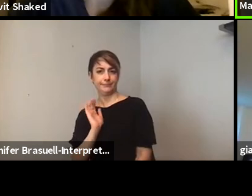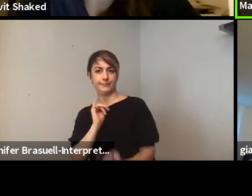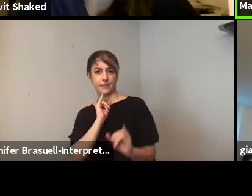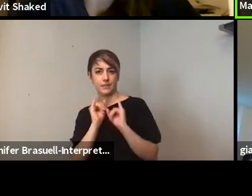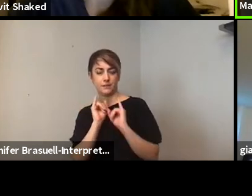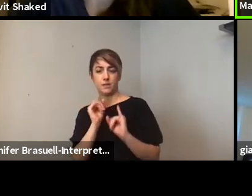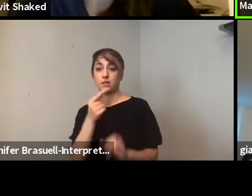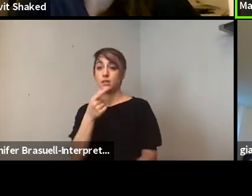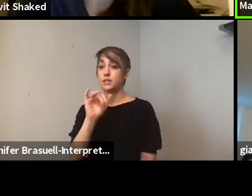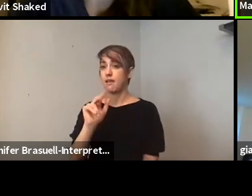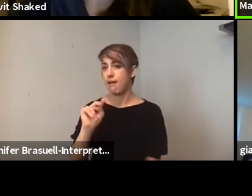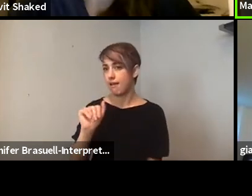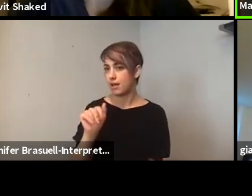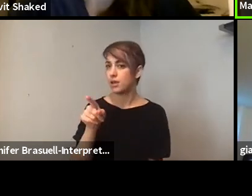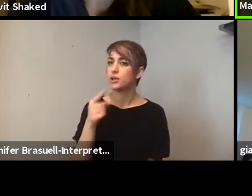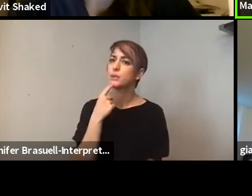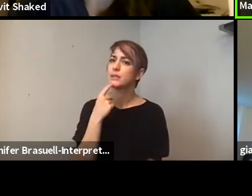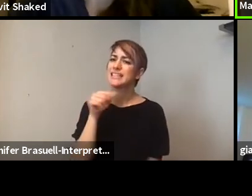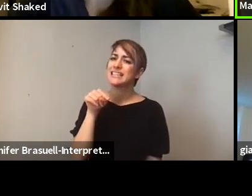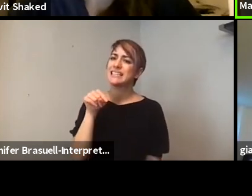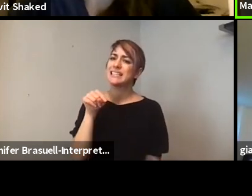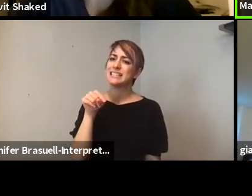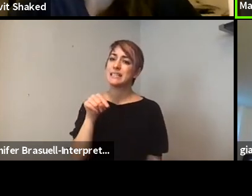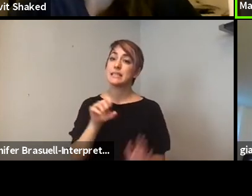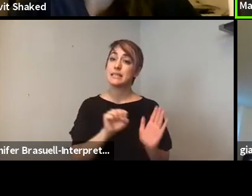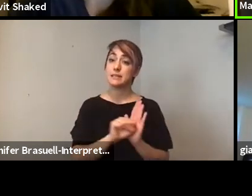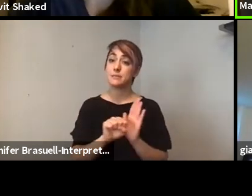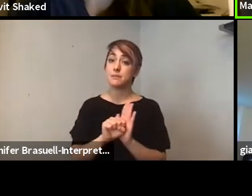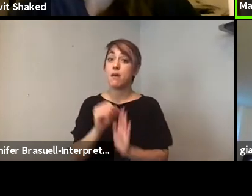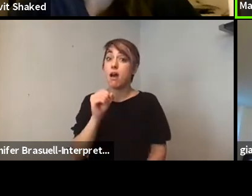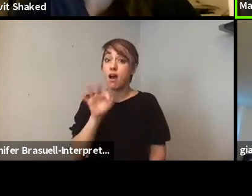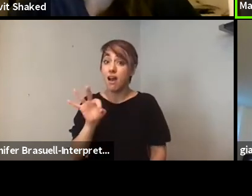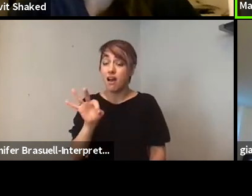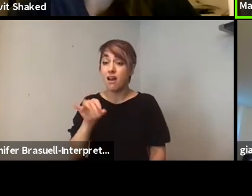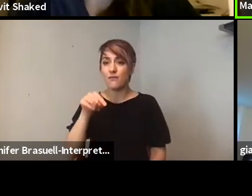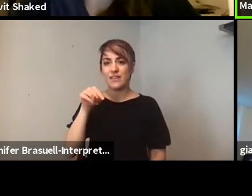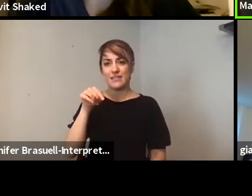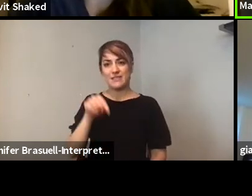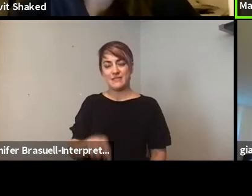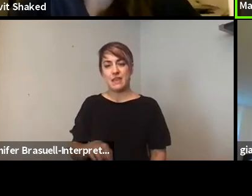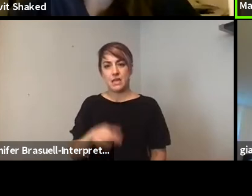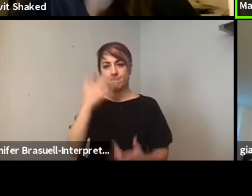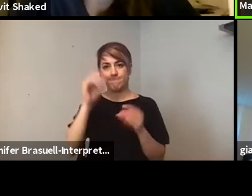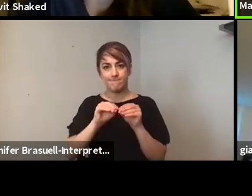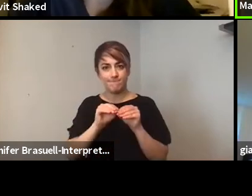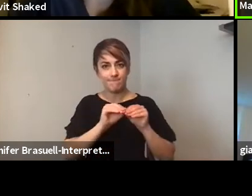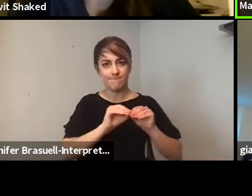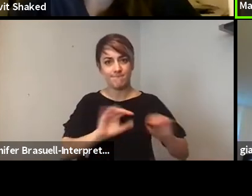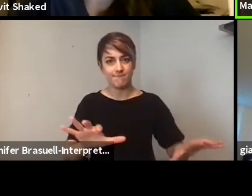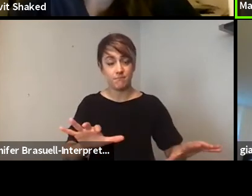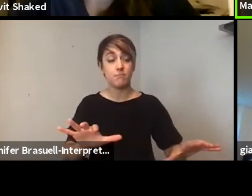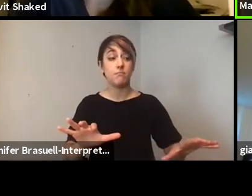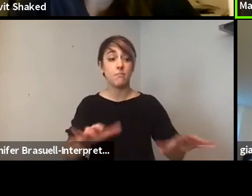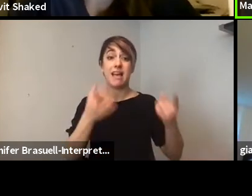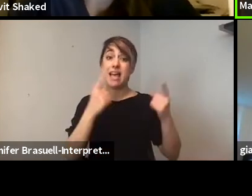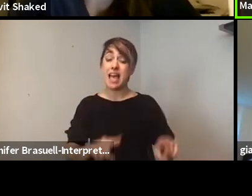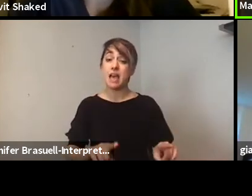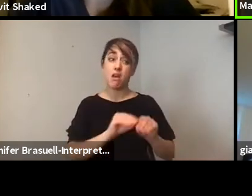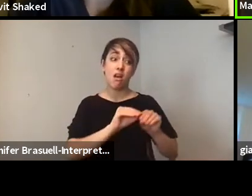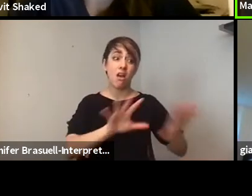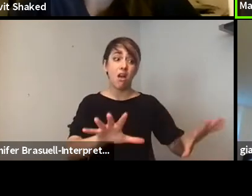a symptom as well of this pandemic, and when this pandemic is over, this will go away. I mean, I think that's